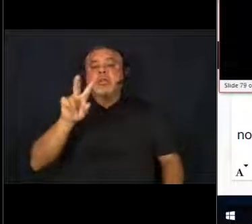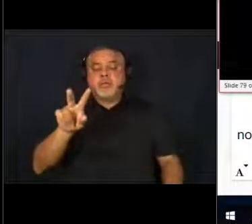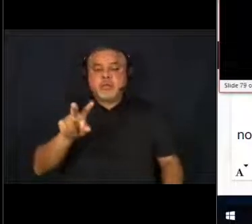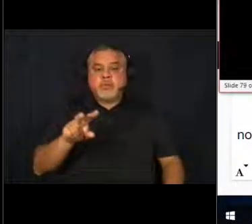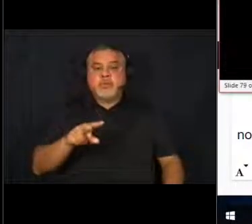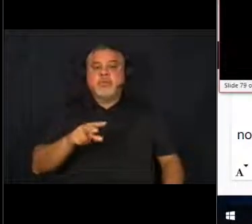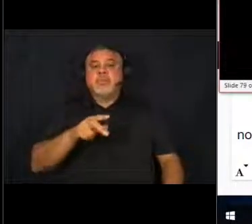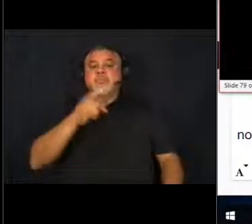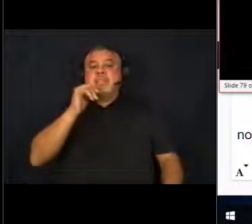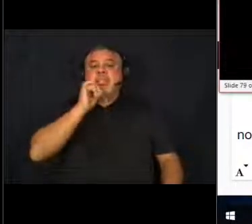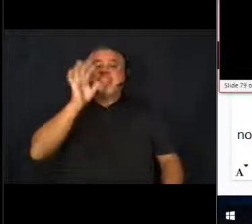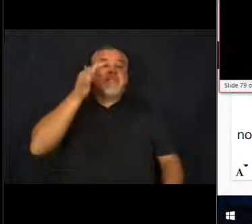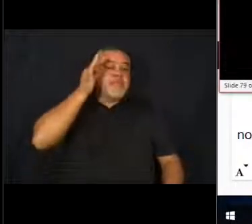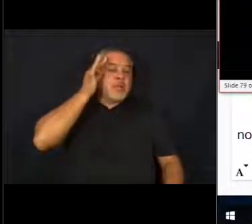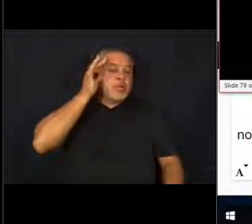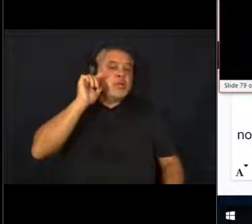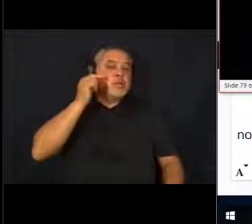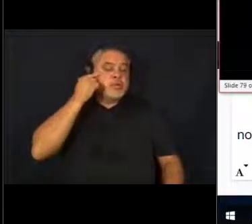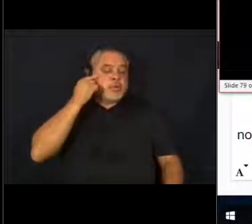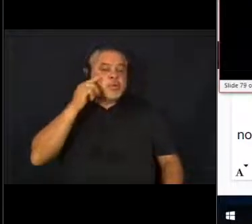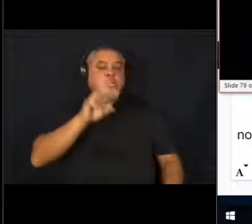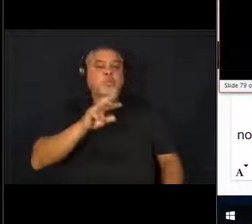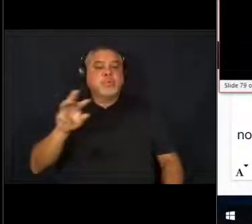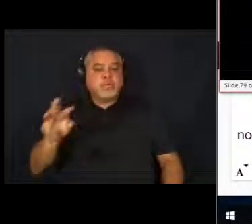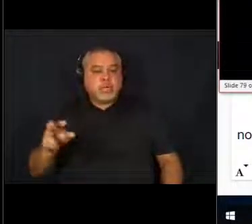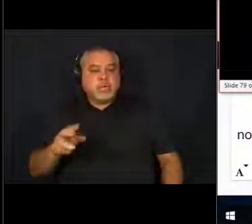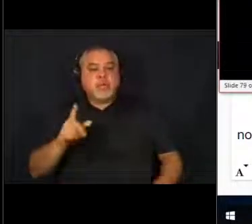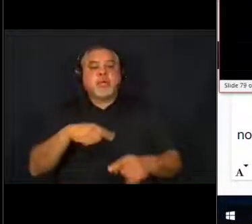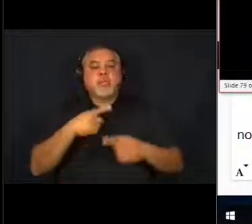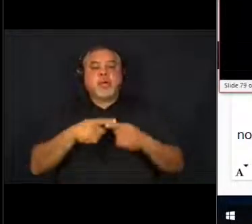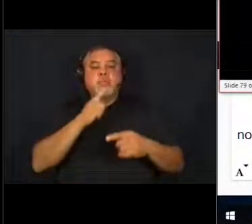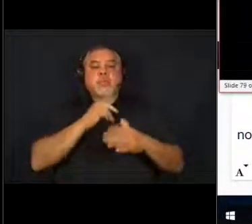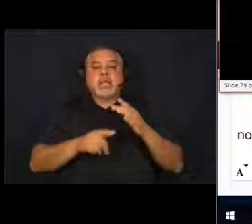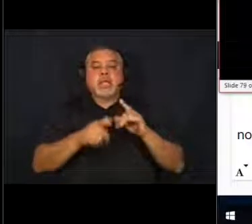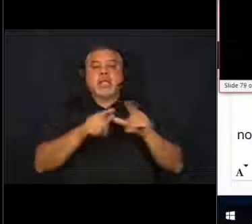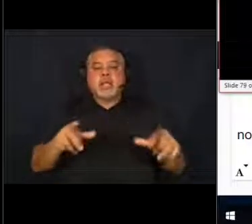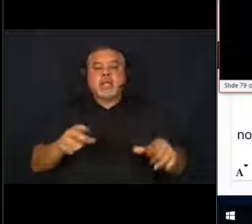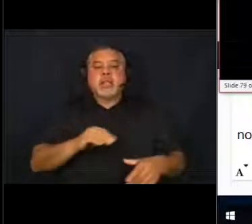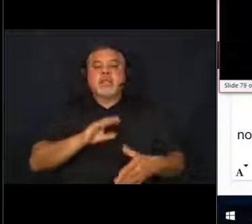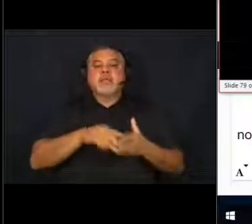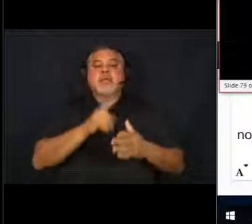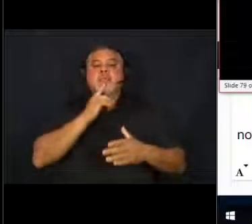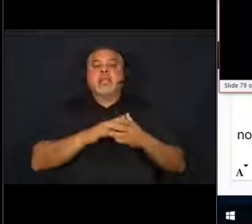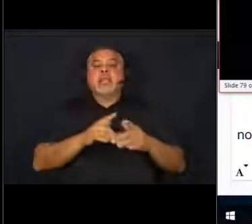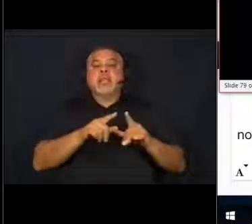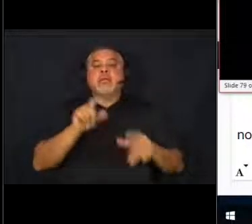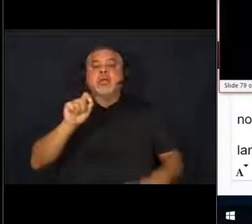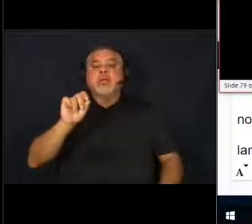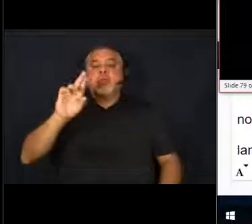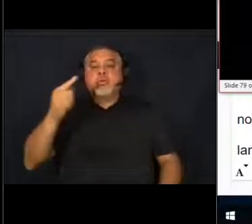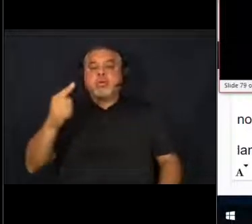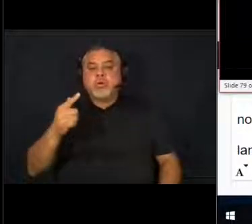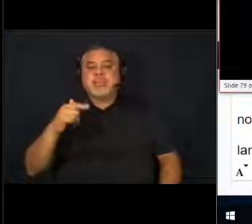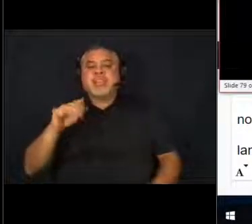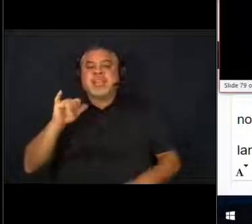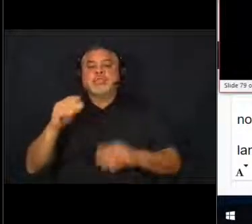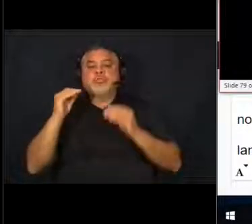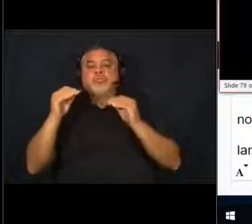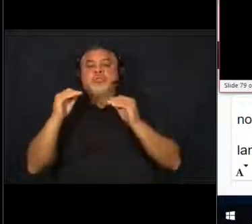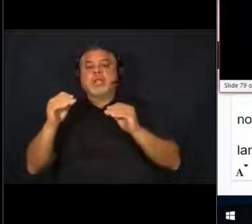the federal government's website about plain language. And the Center for PlainLanguage.org is the training